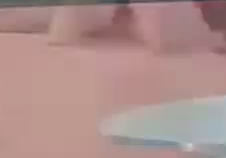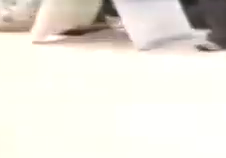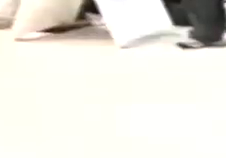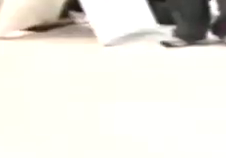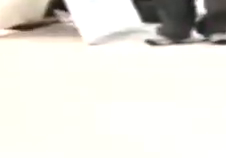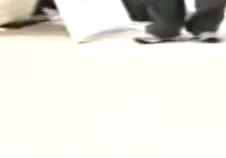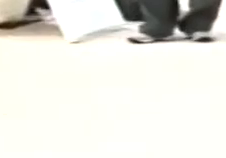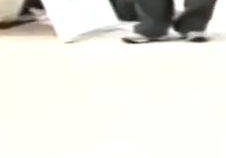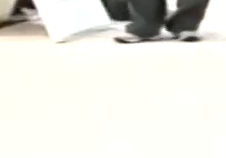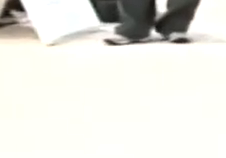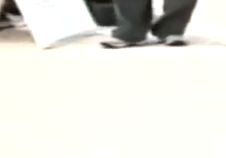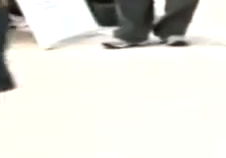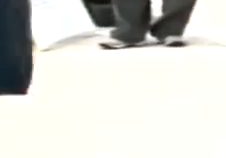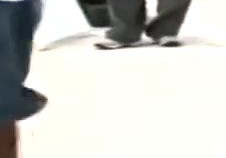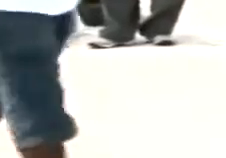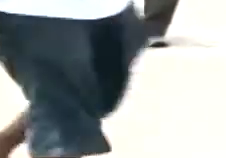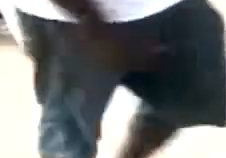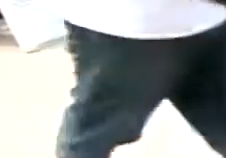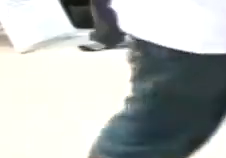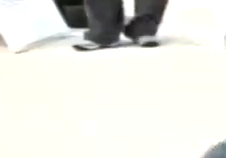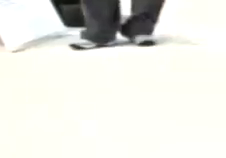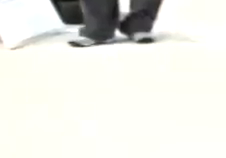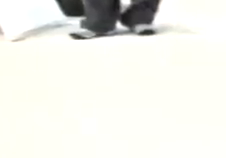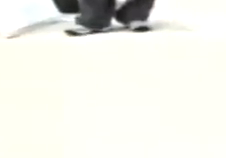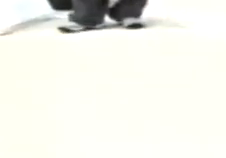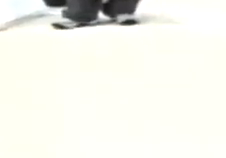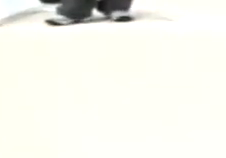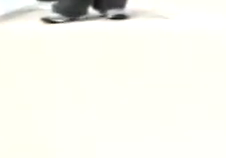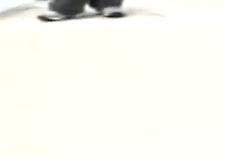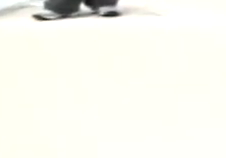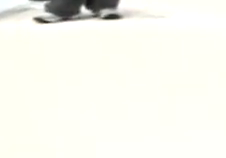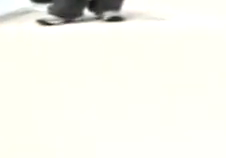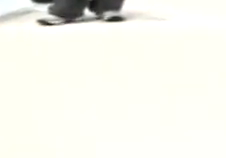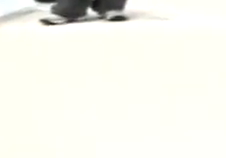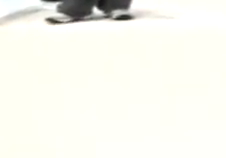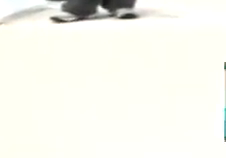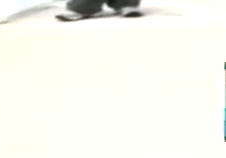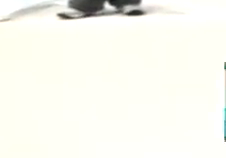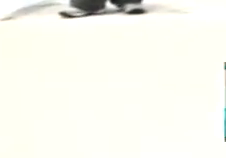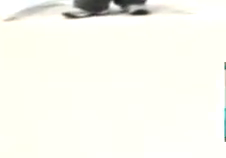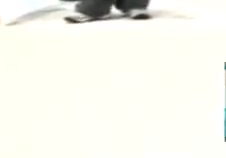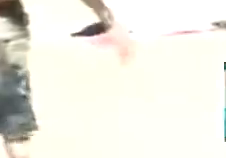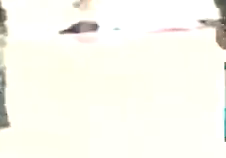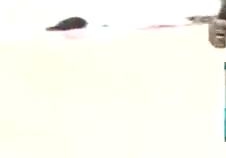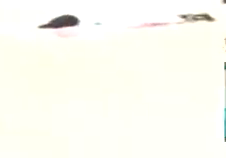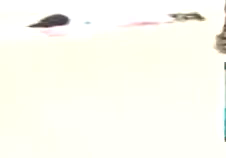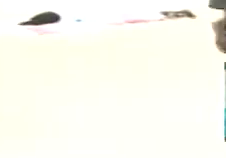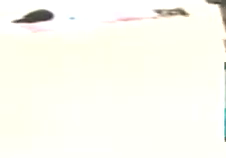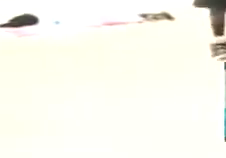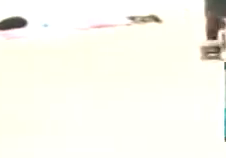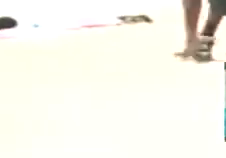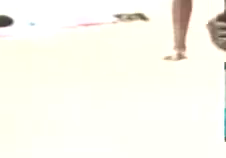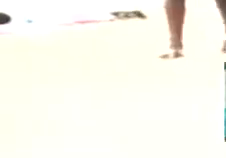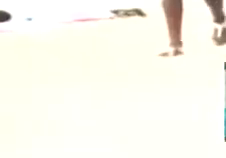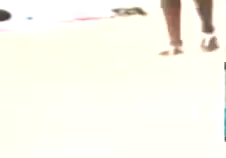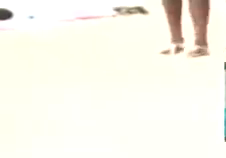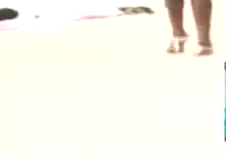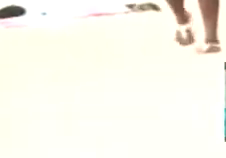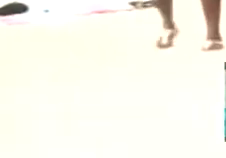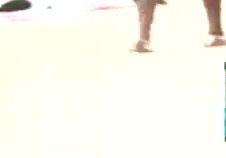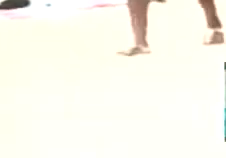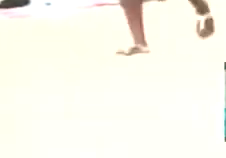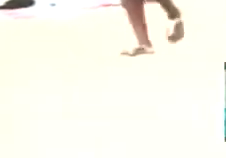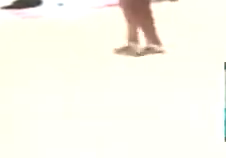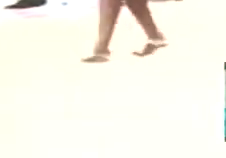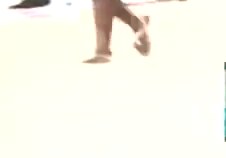Esplanade shortly after 4 o'clock this afternoon when they learned of a near-drowning incident reportedly involving a 2-year-old male. While police